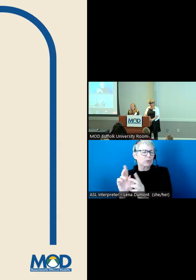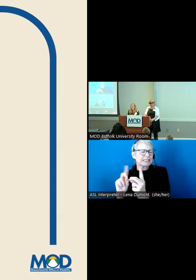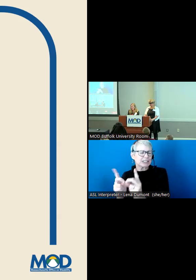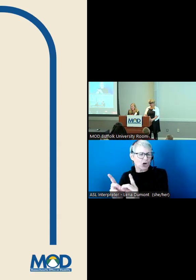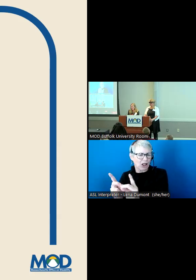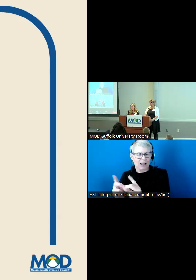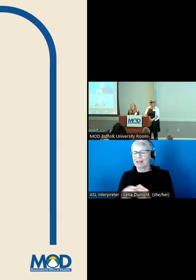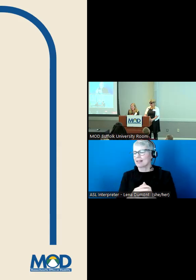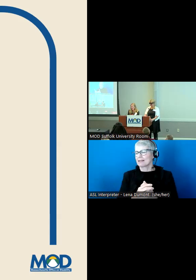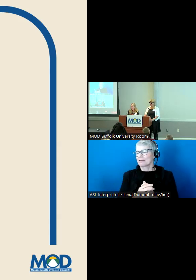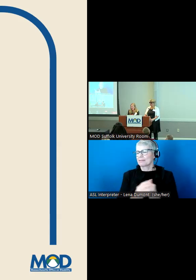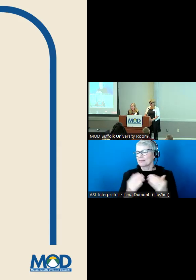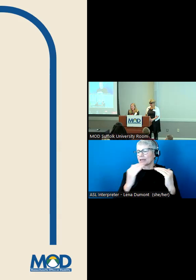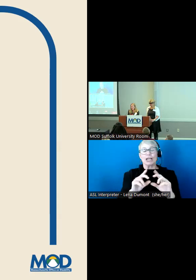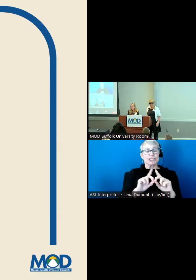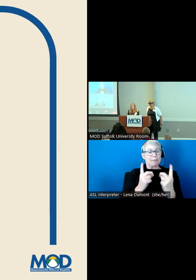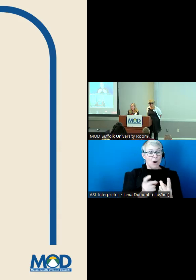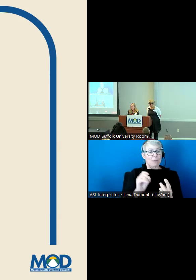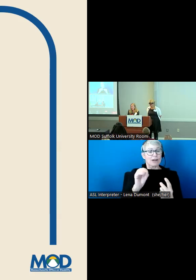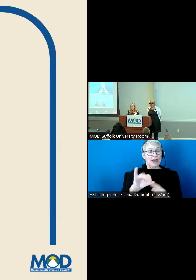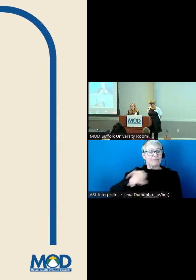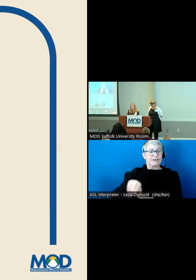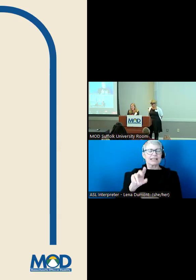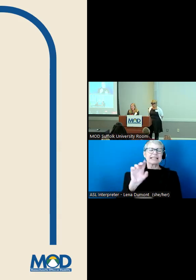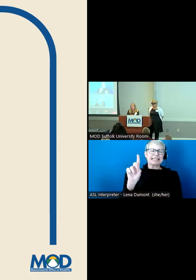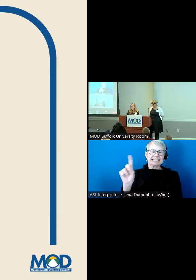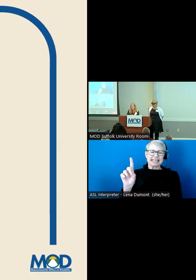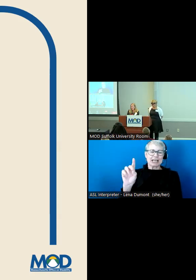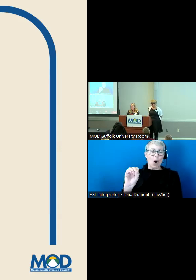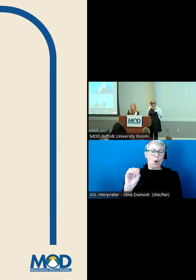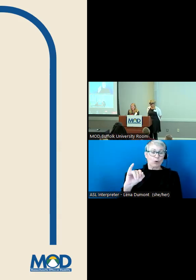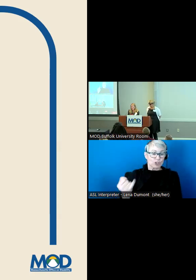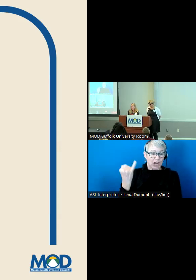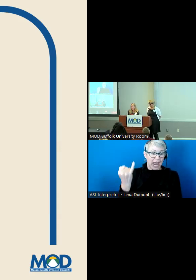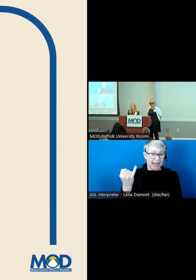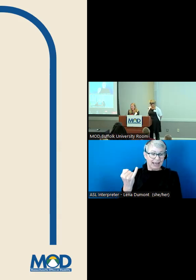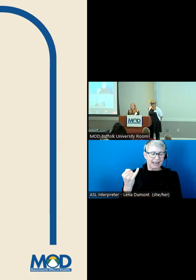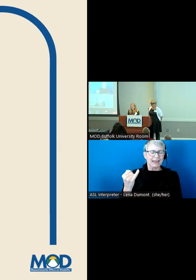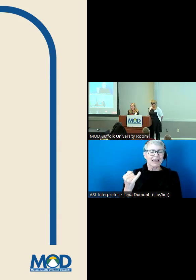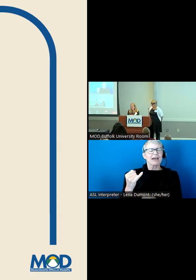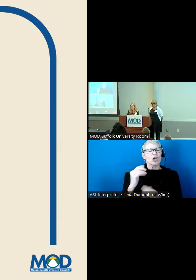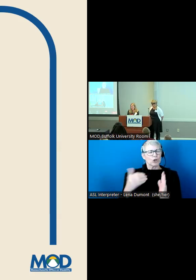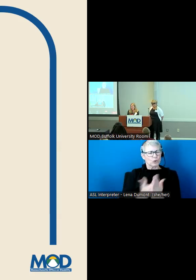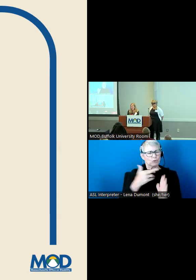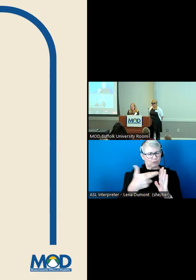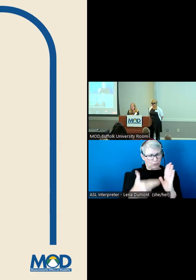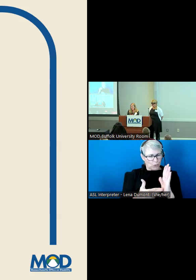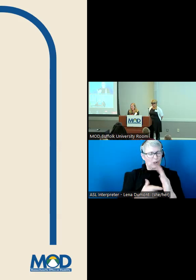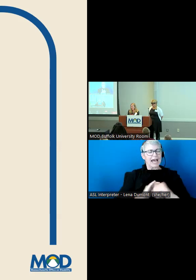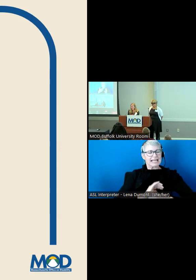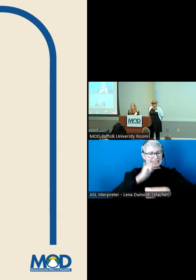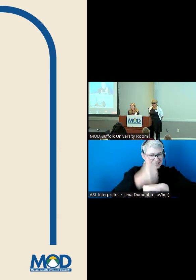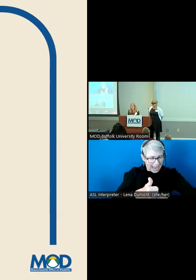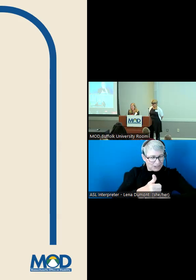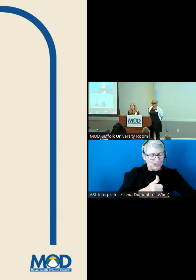Justice recently approved a new rule establishing accessibility requirements for Title